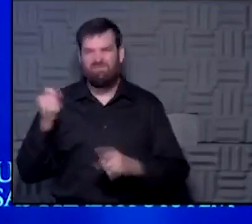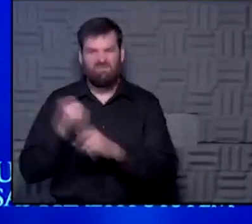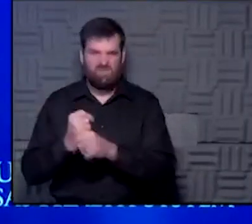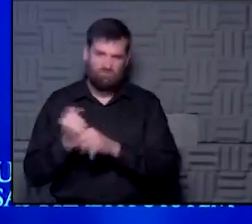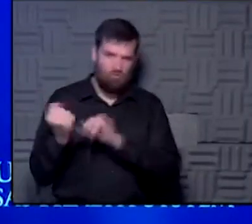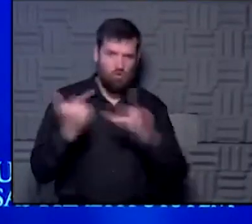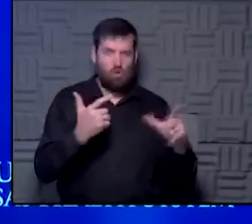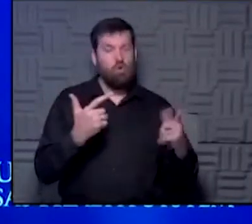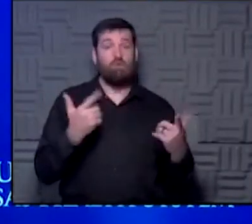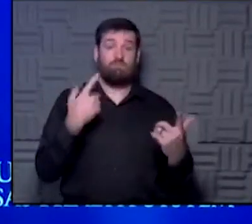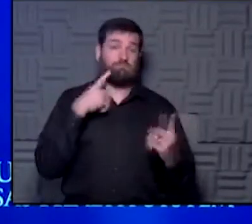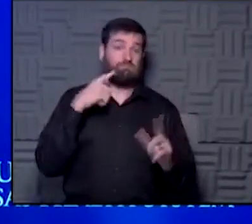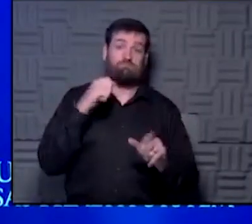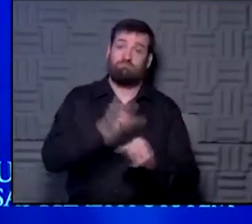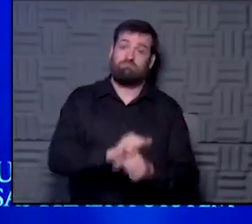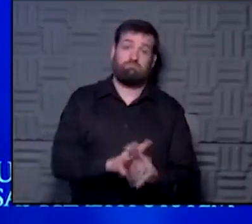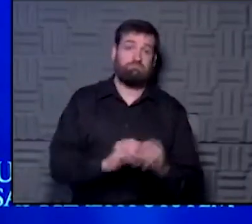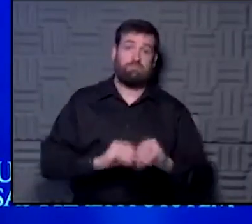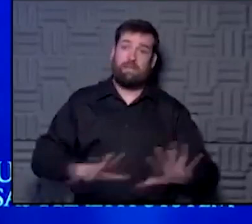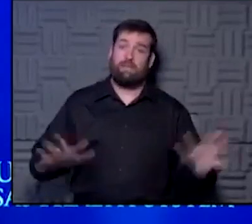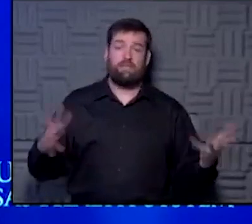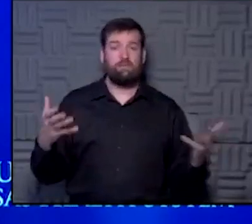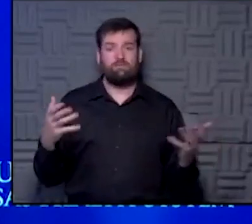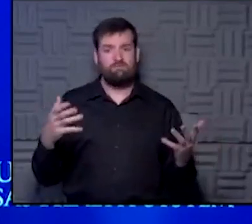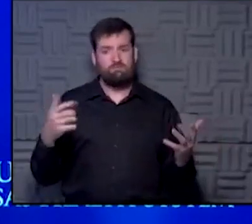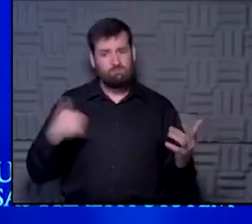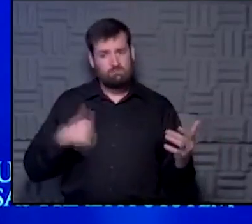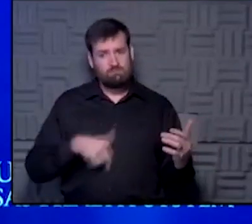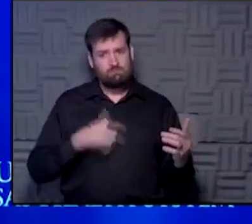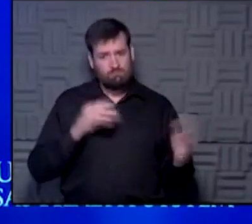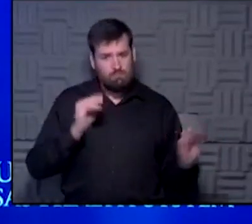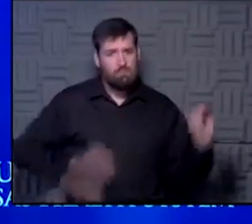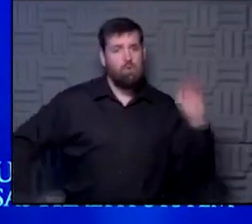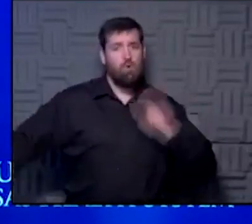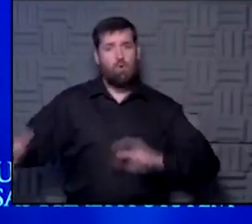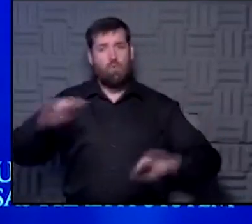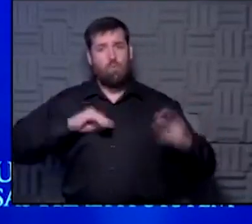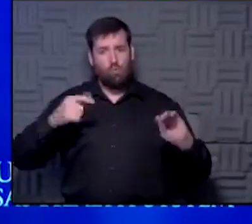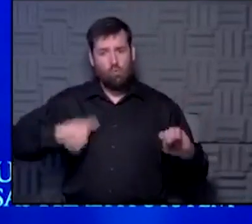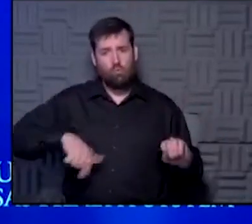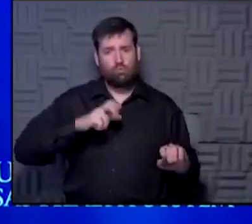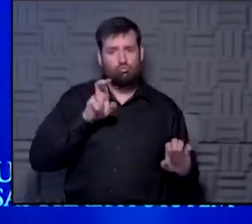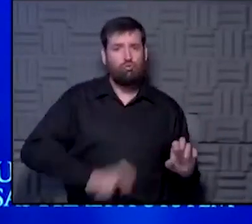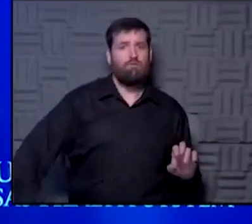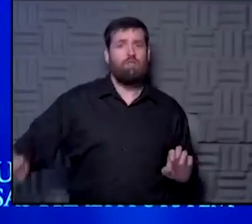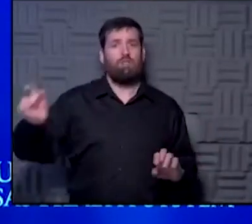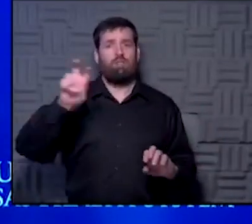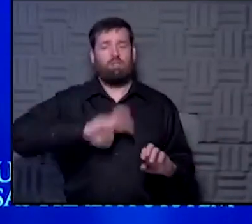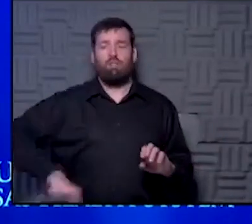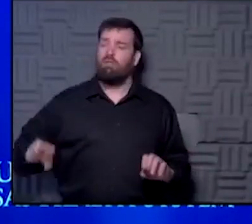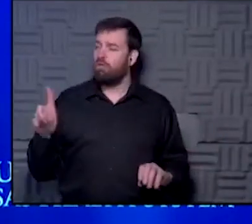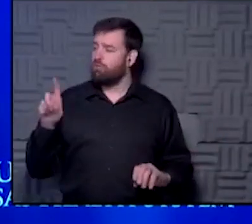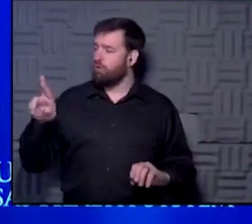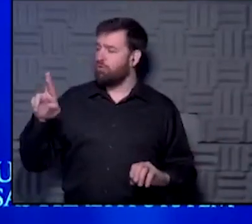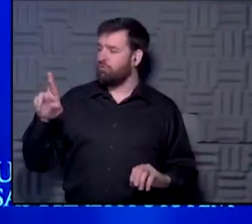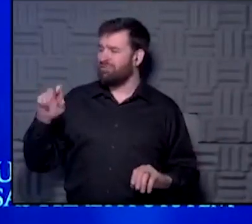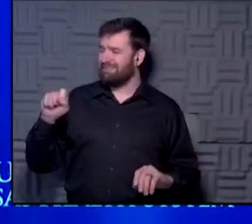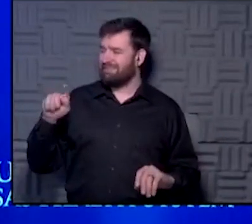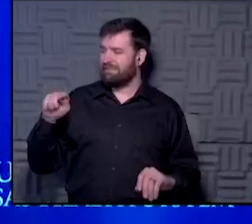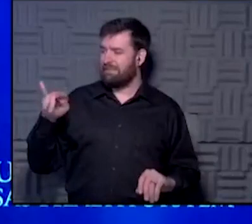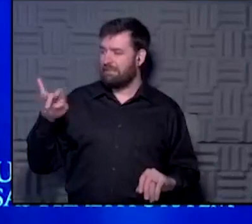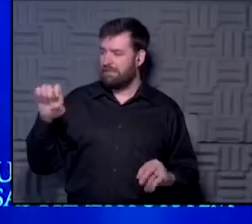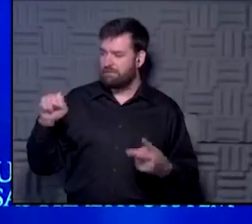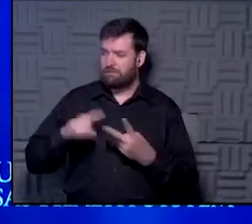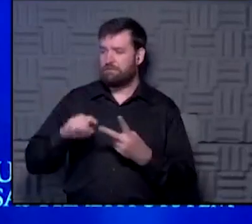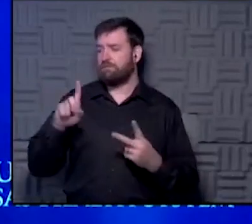the pandemic, because we are mobile and we travel. And as we've heard Dr. Hawkinson and Dr. Stites tell us